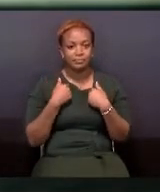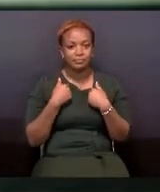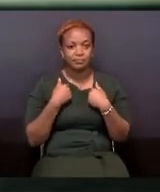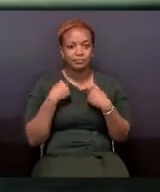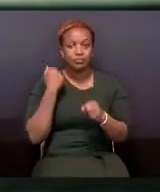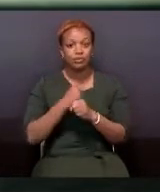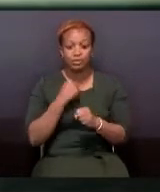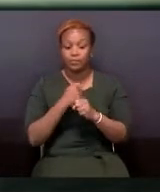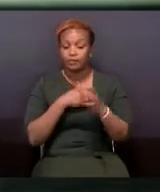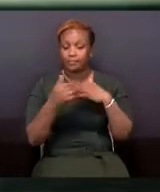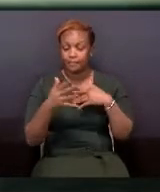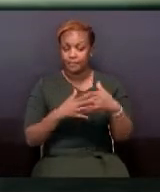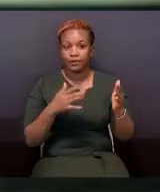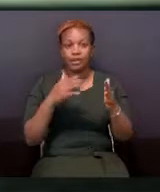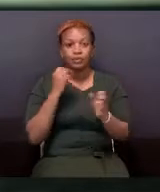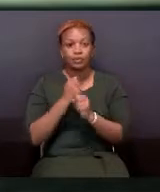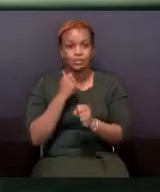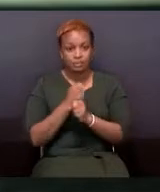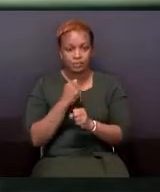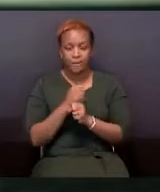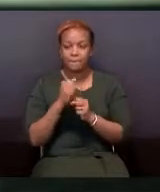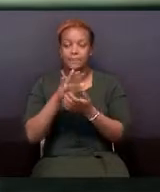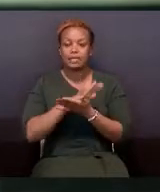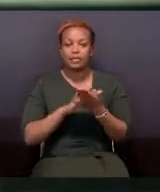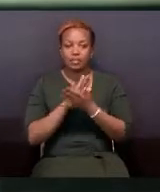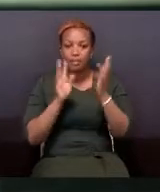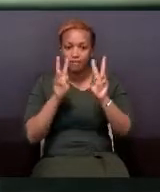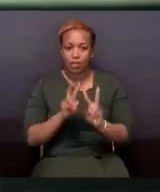doing whatever they are doing based on their values.